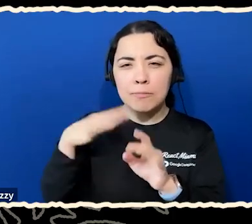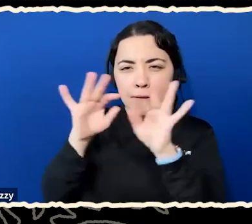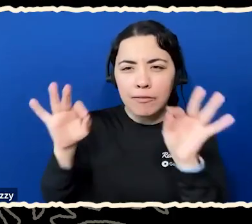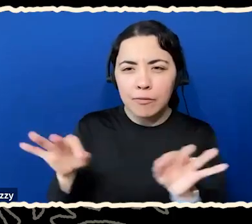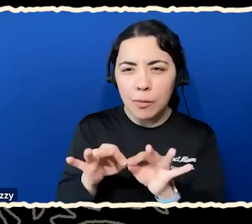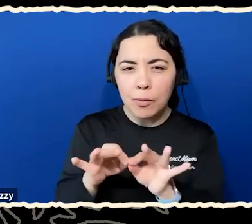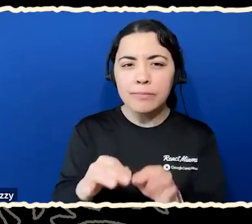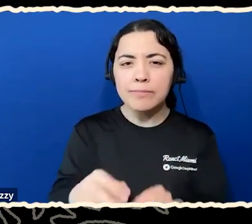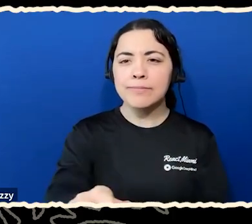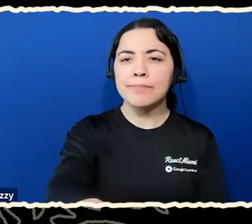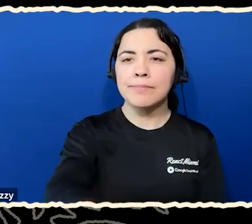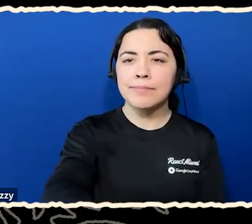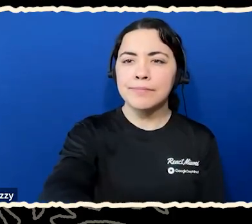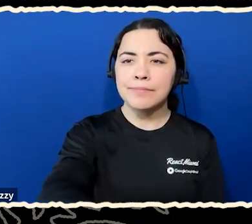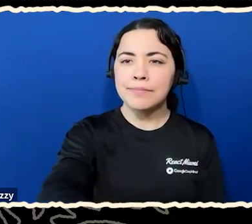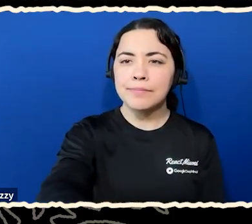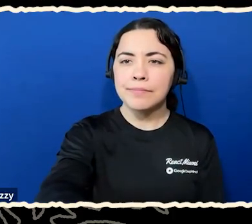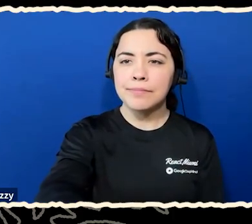would be